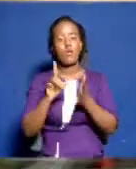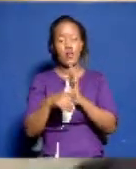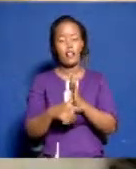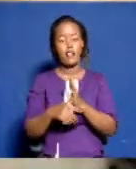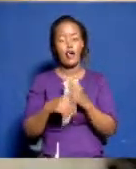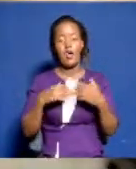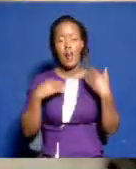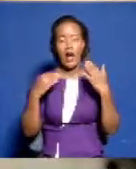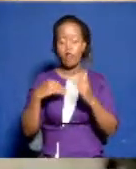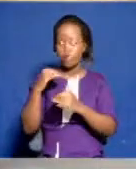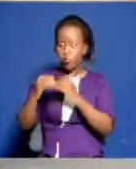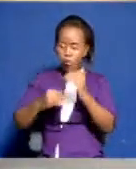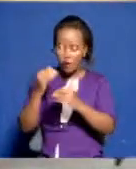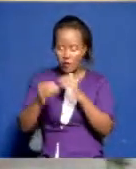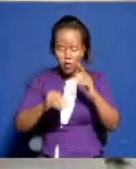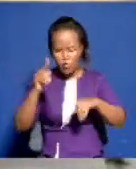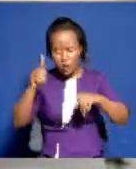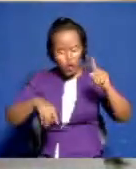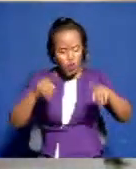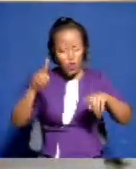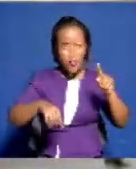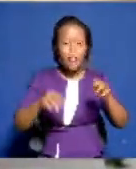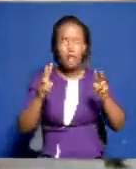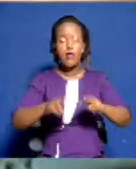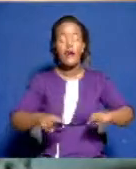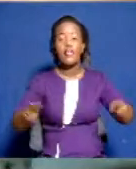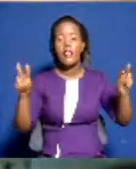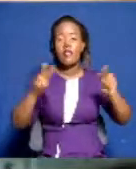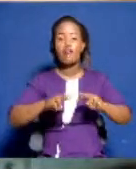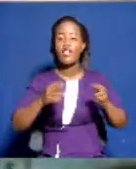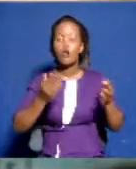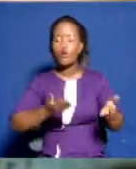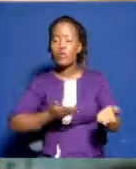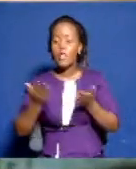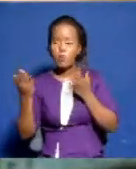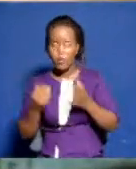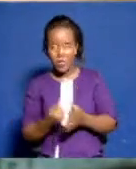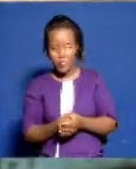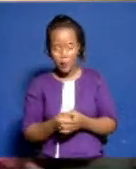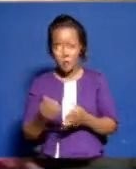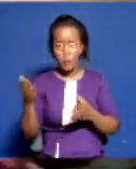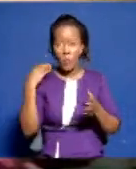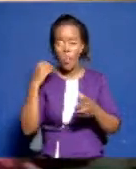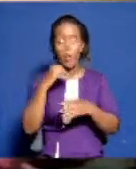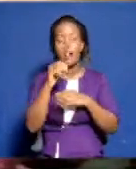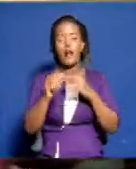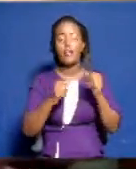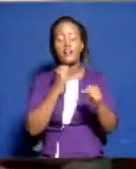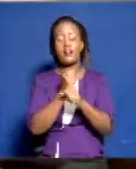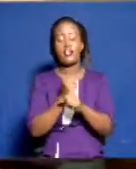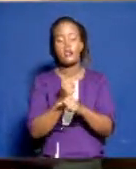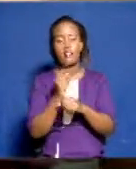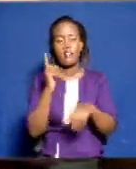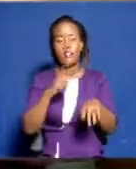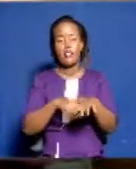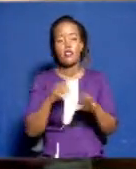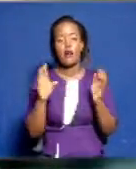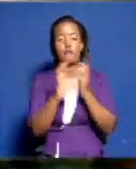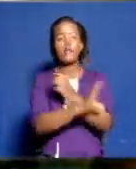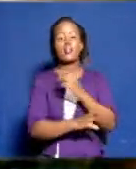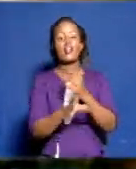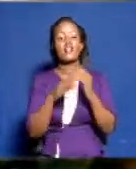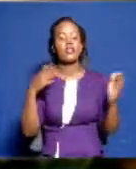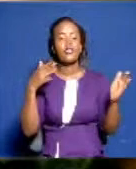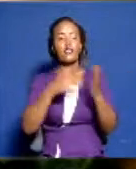to identify quality roses for export. Early last year, when countries imposed lockdowns, airlines were forced to drastically reduce